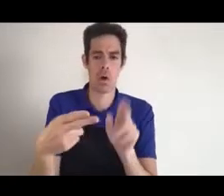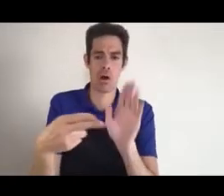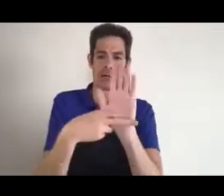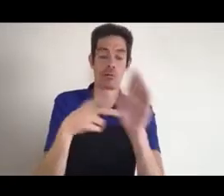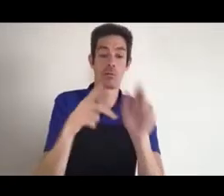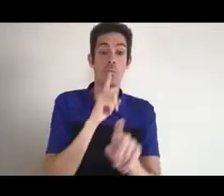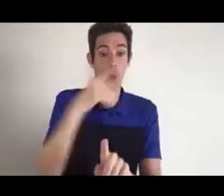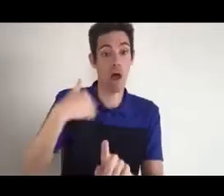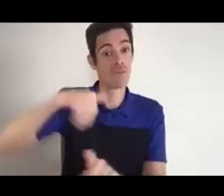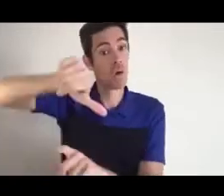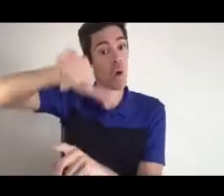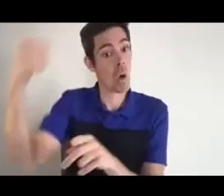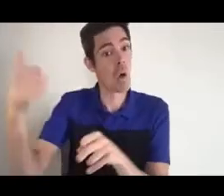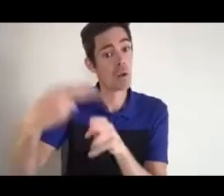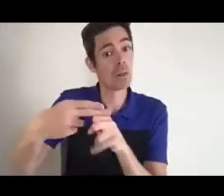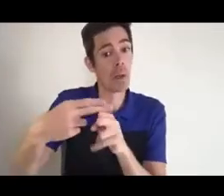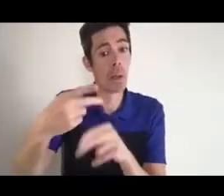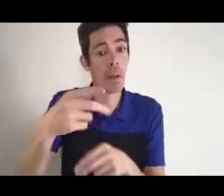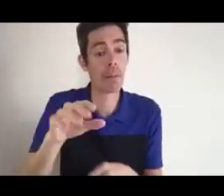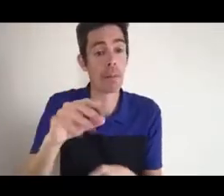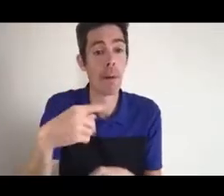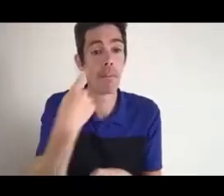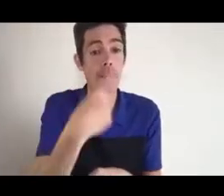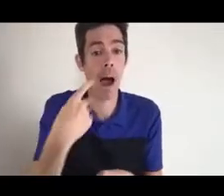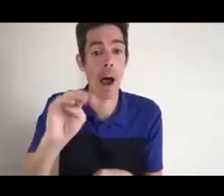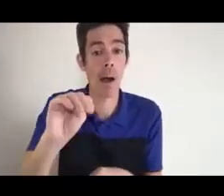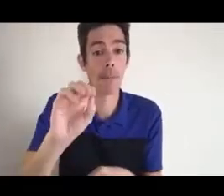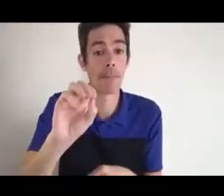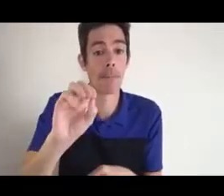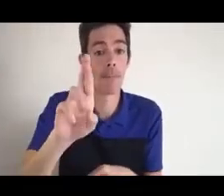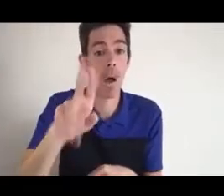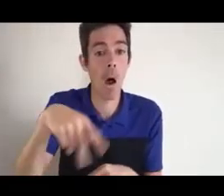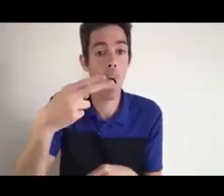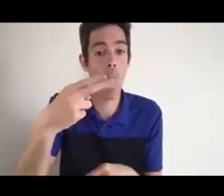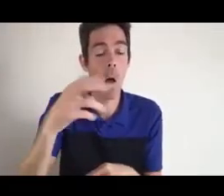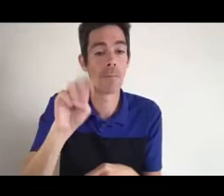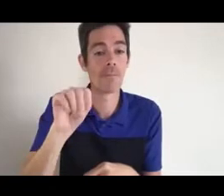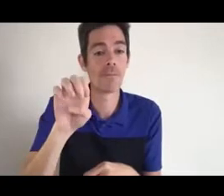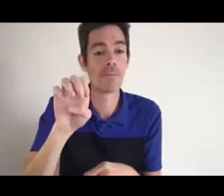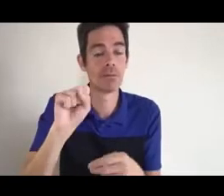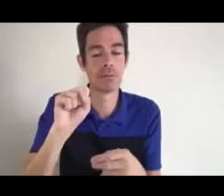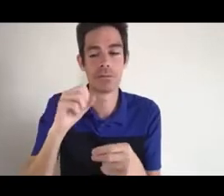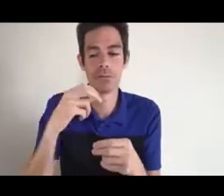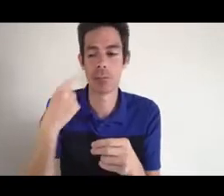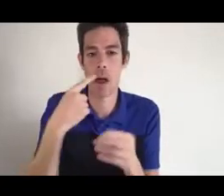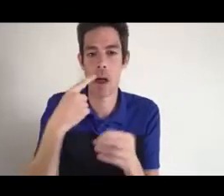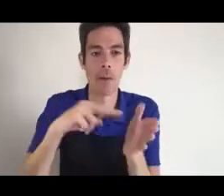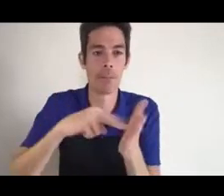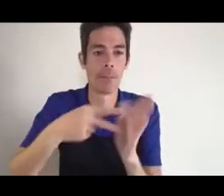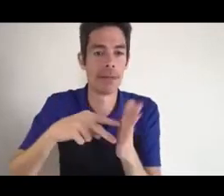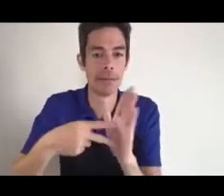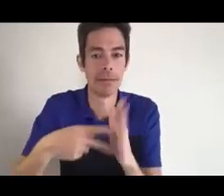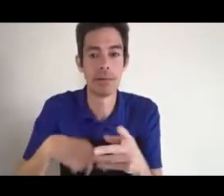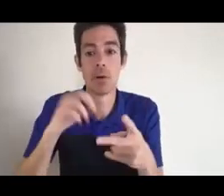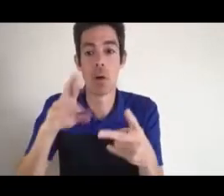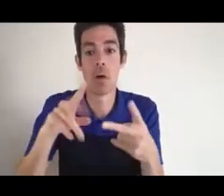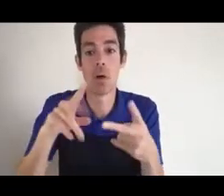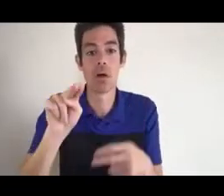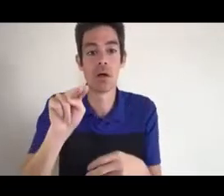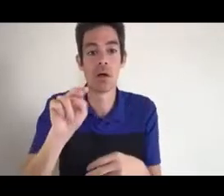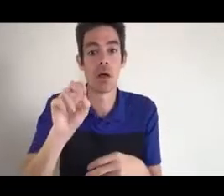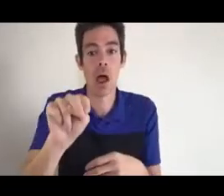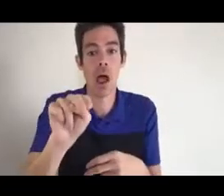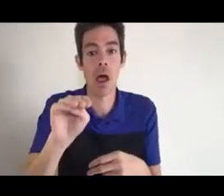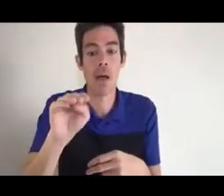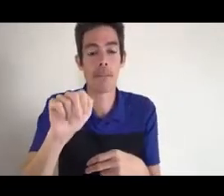reason why I have labeled this, there are other terms, mouth morphemes,